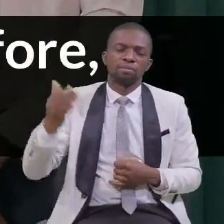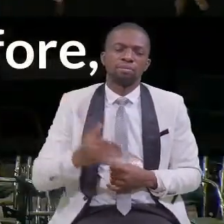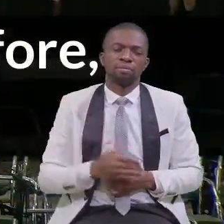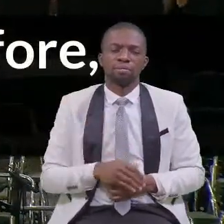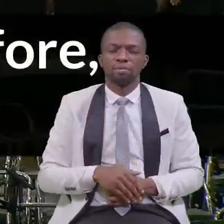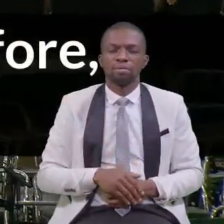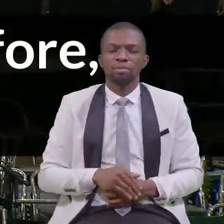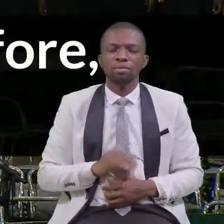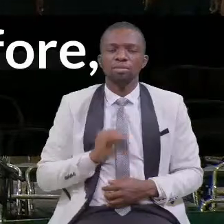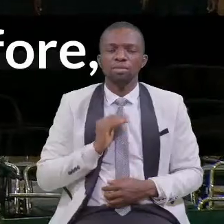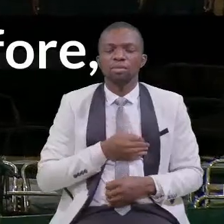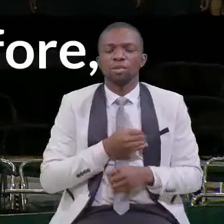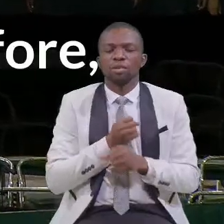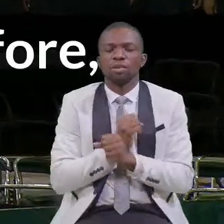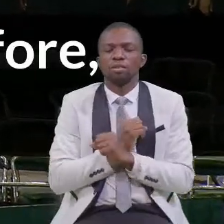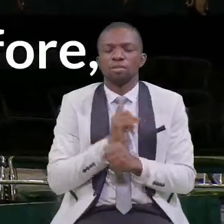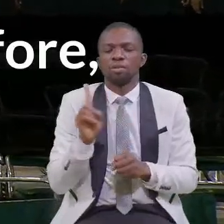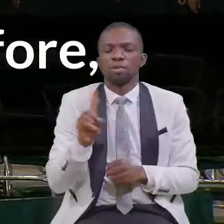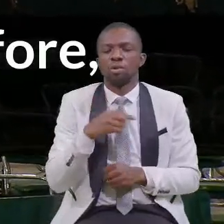there.